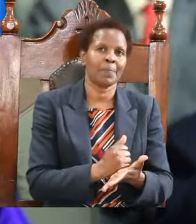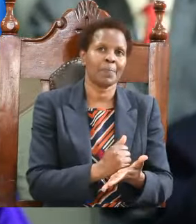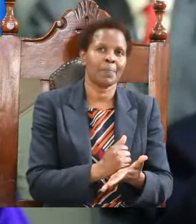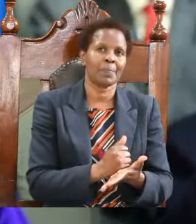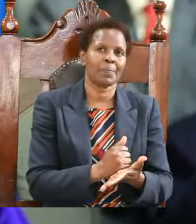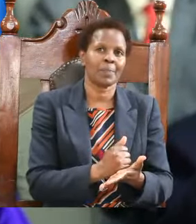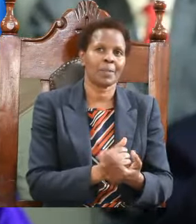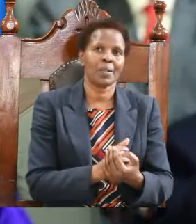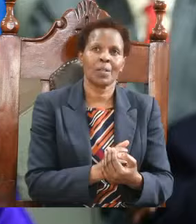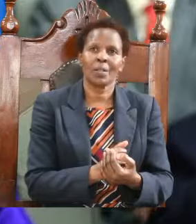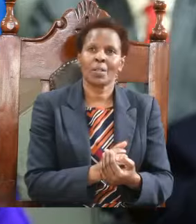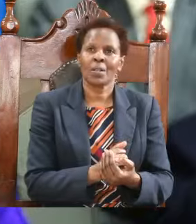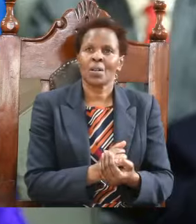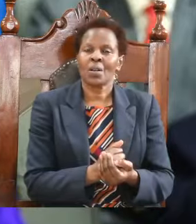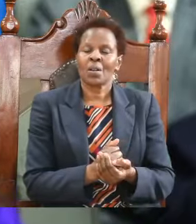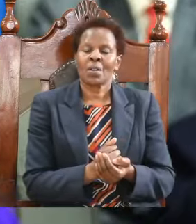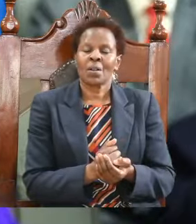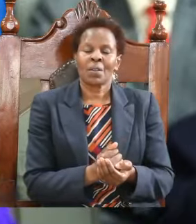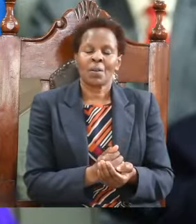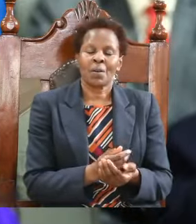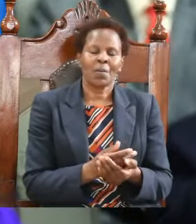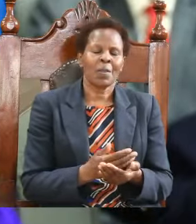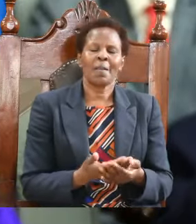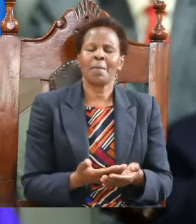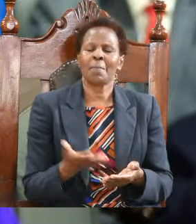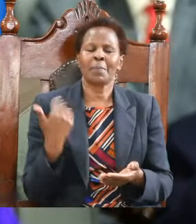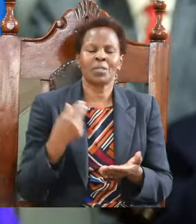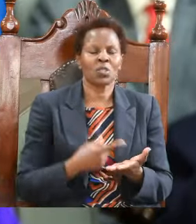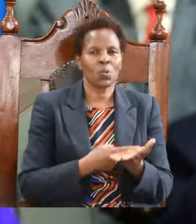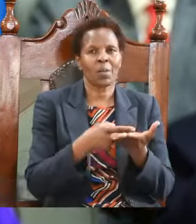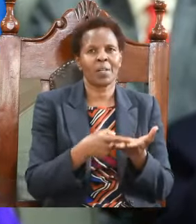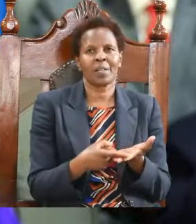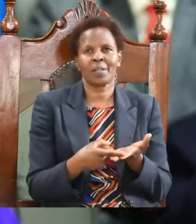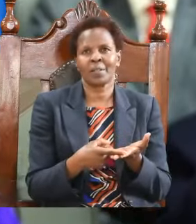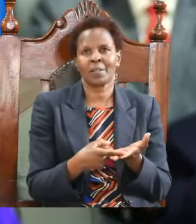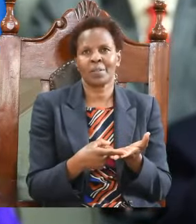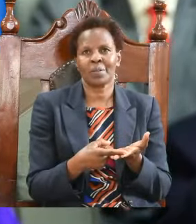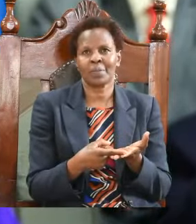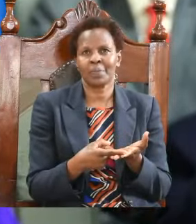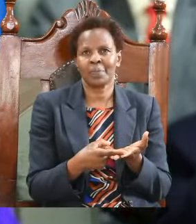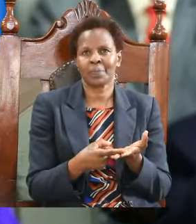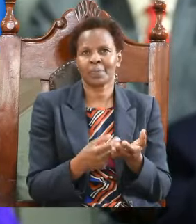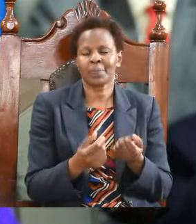We have been looking the whole week, the Nendeni week,